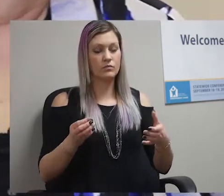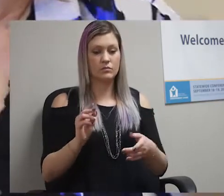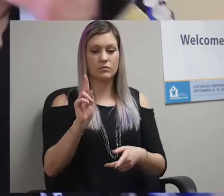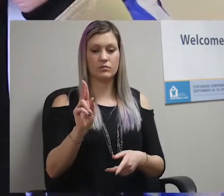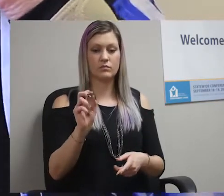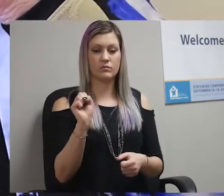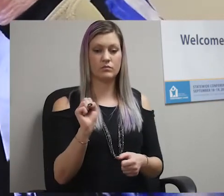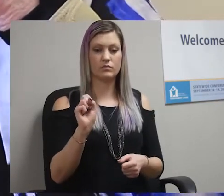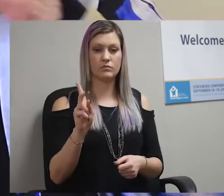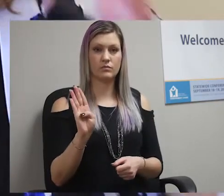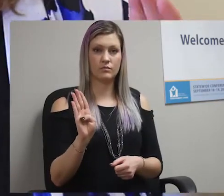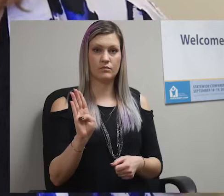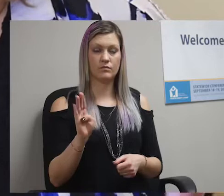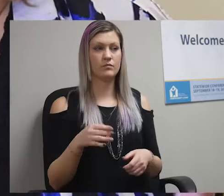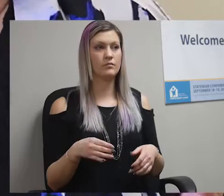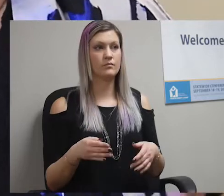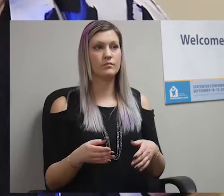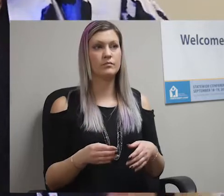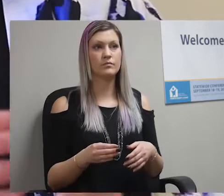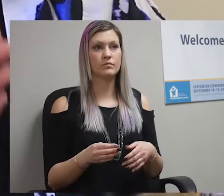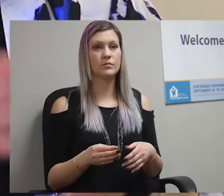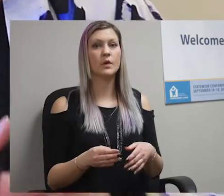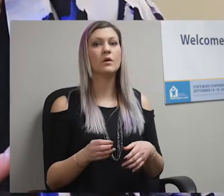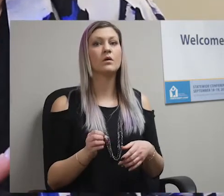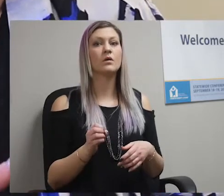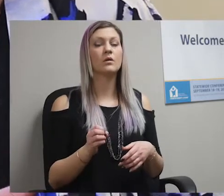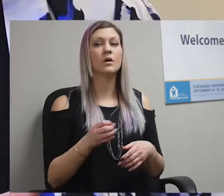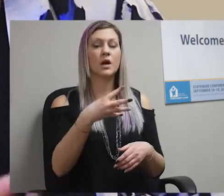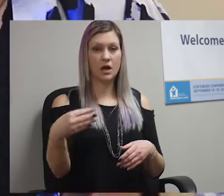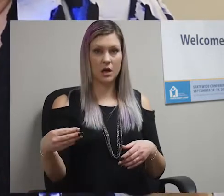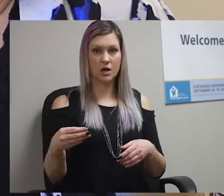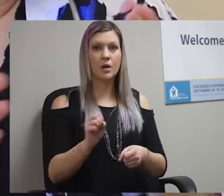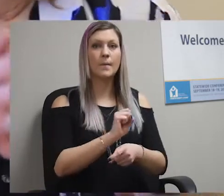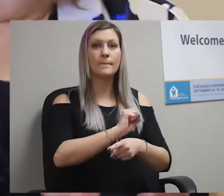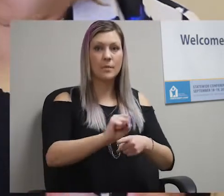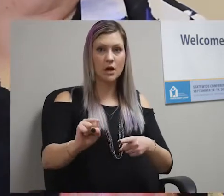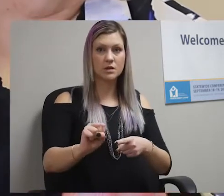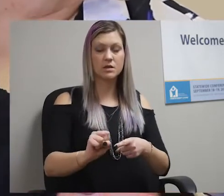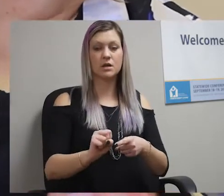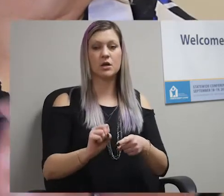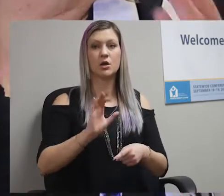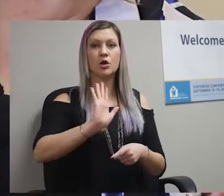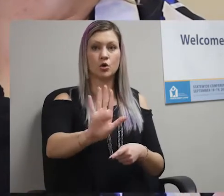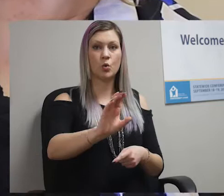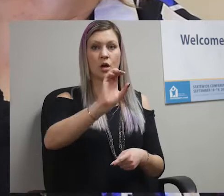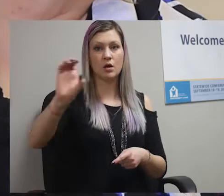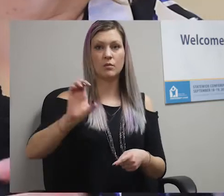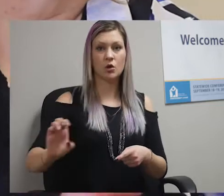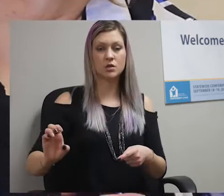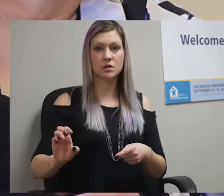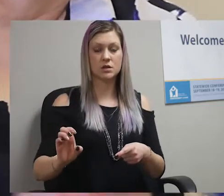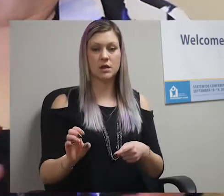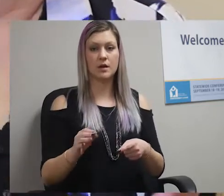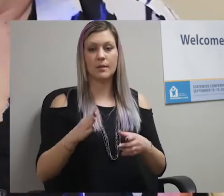on the flight. Other things that are important are practice drills, and the book talks about involving children in